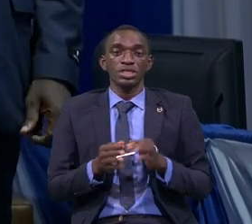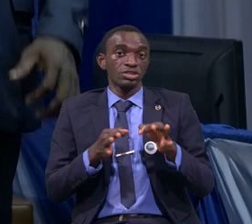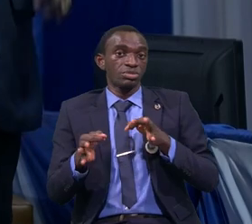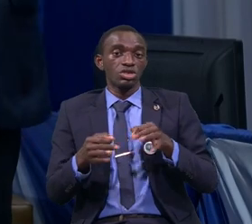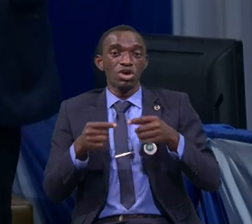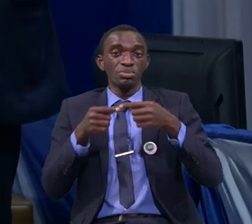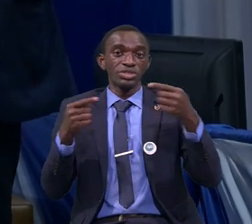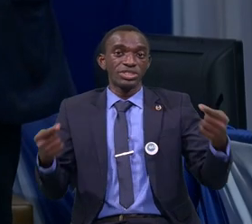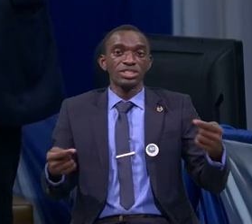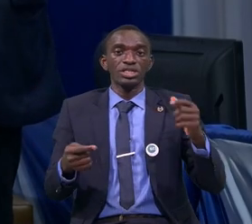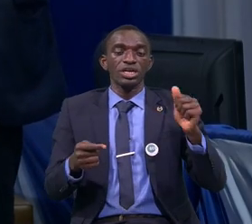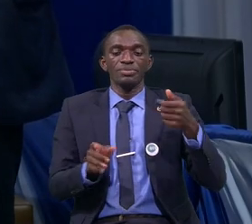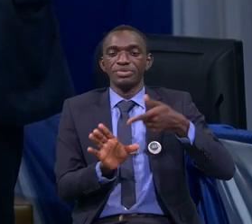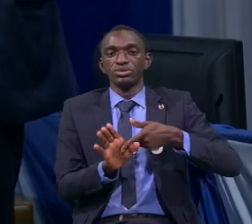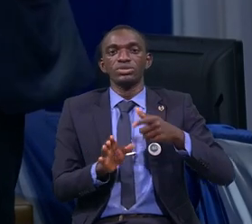station.